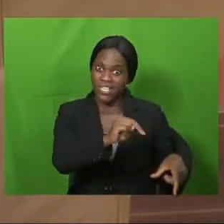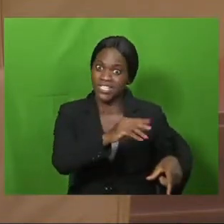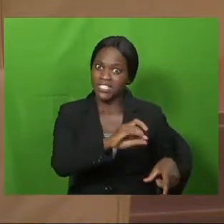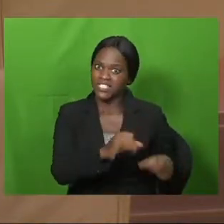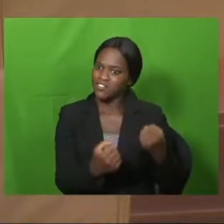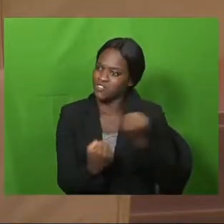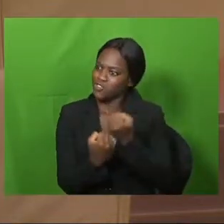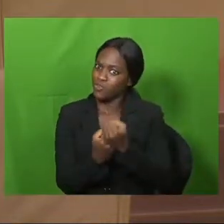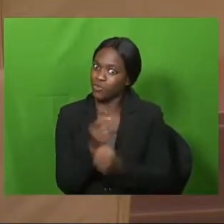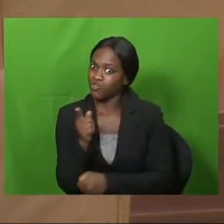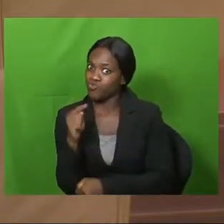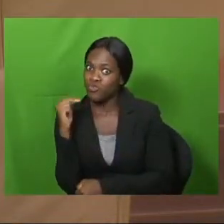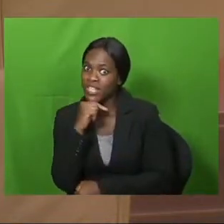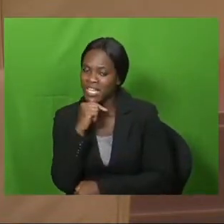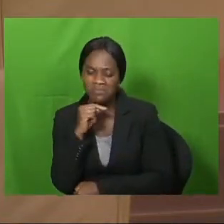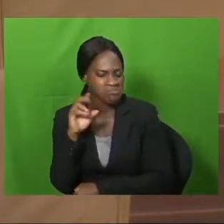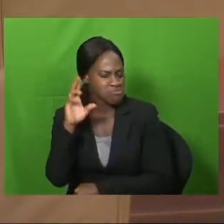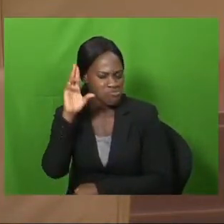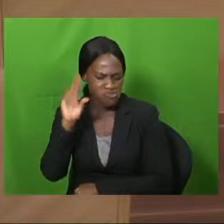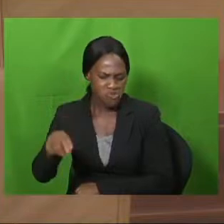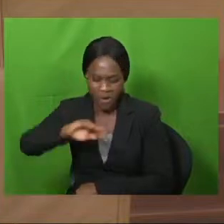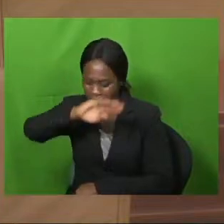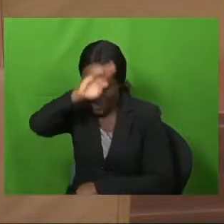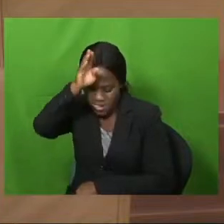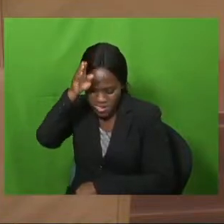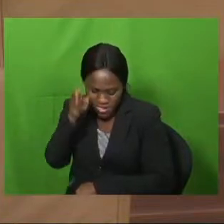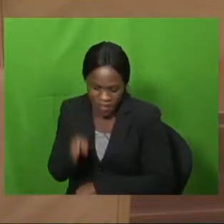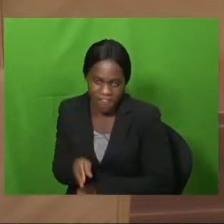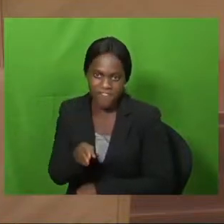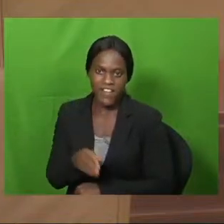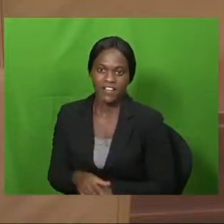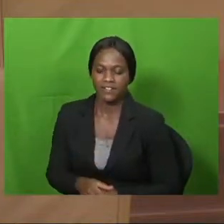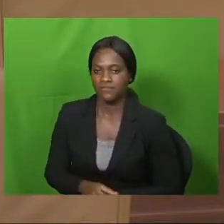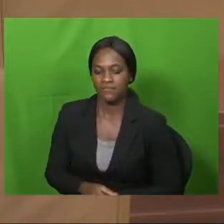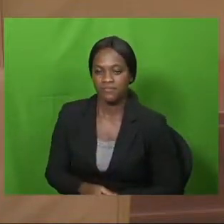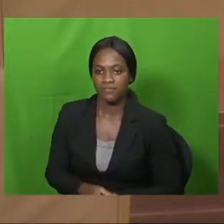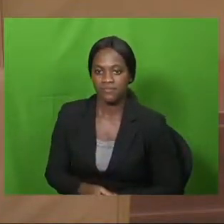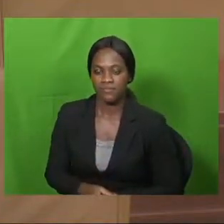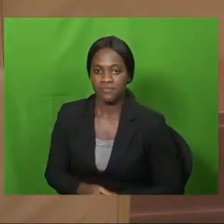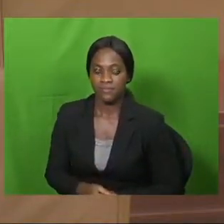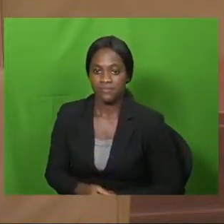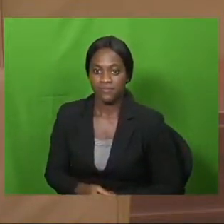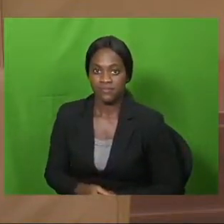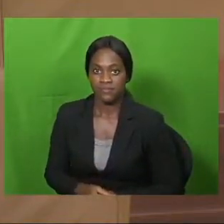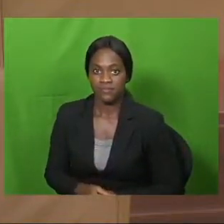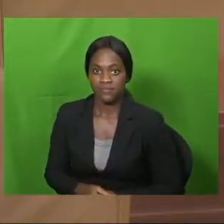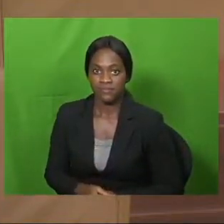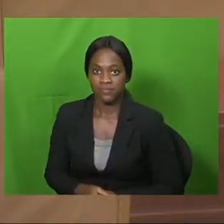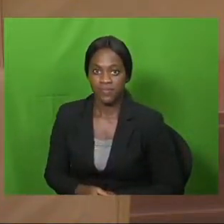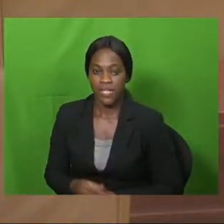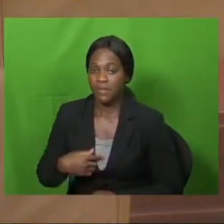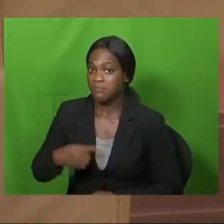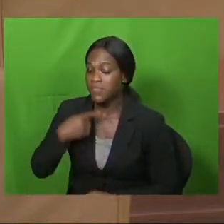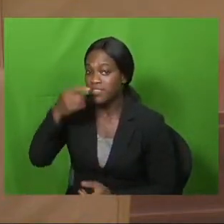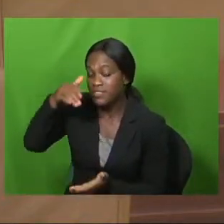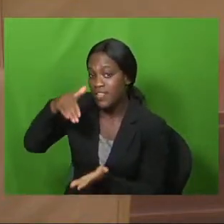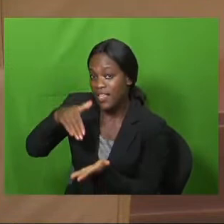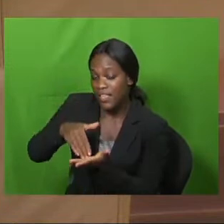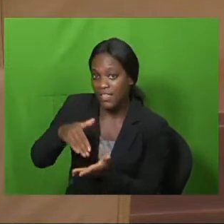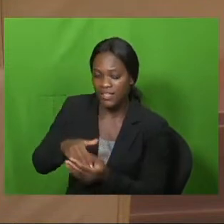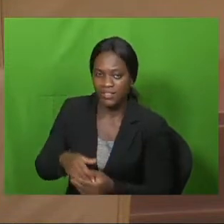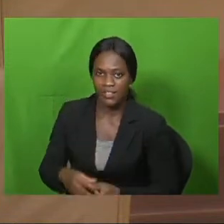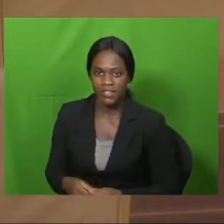your concocted stories. It will not wash today, it will not wash tomorrow. And let me put it on record. And this